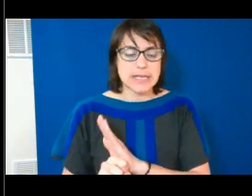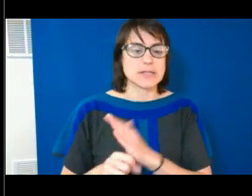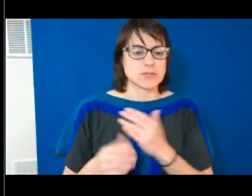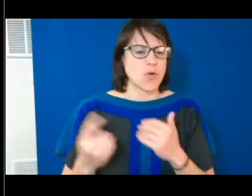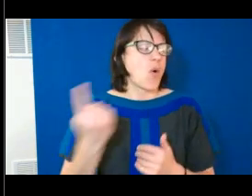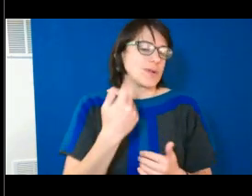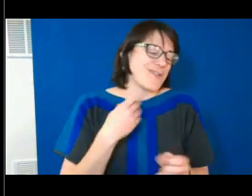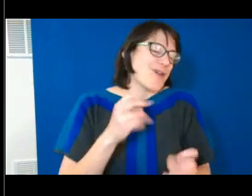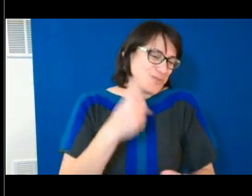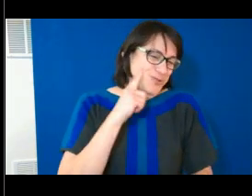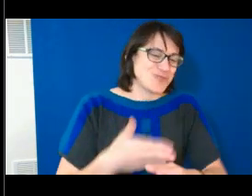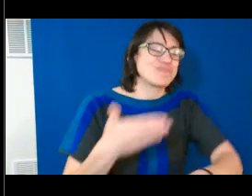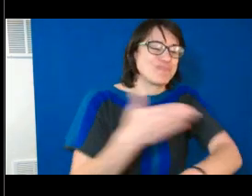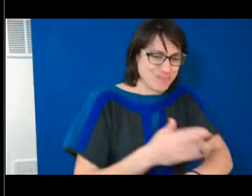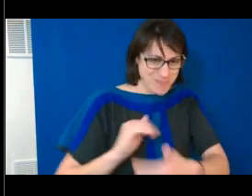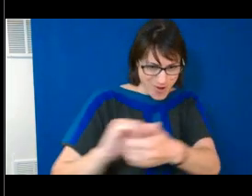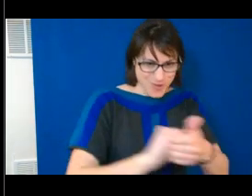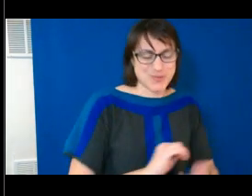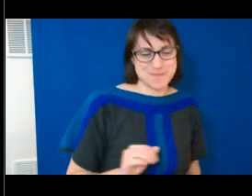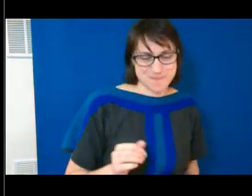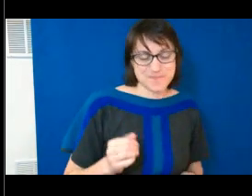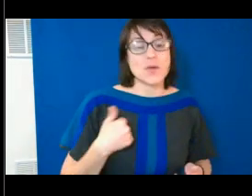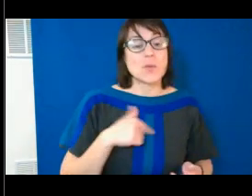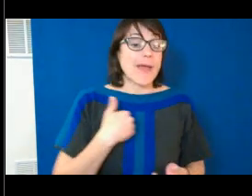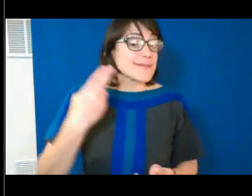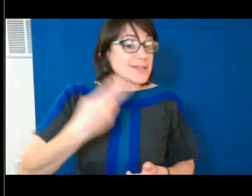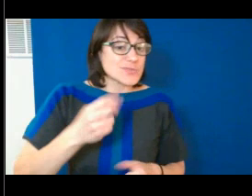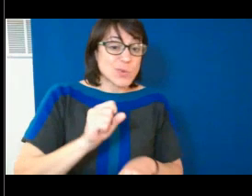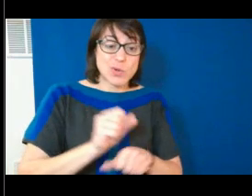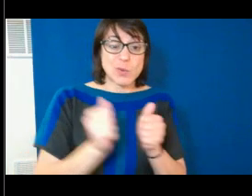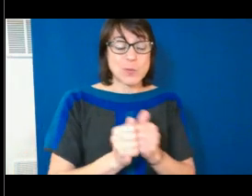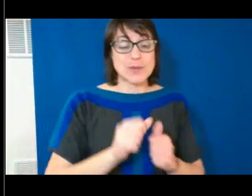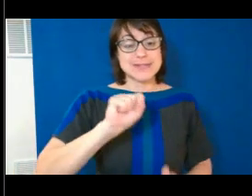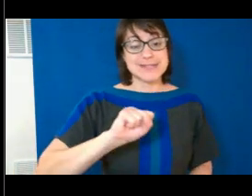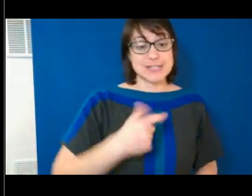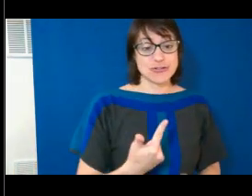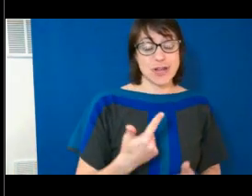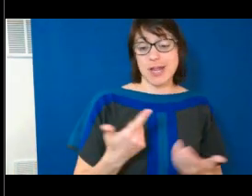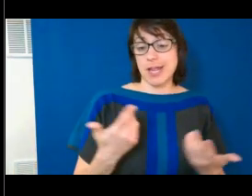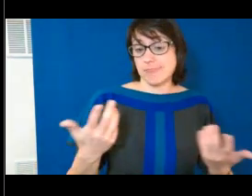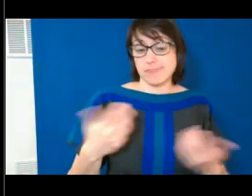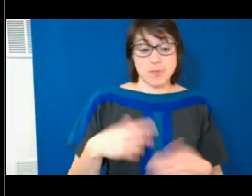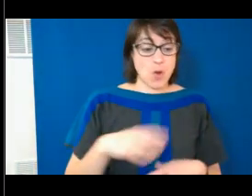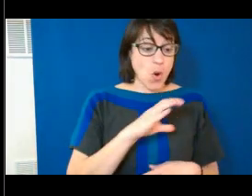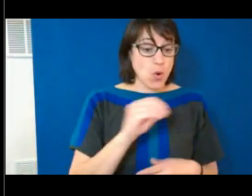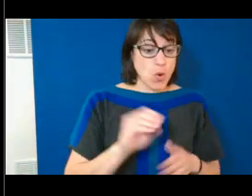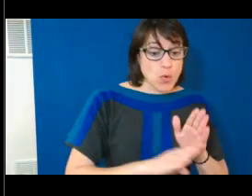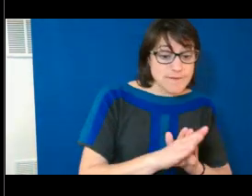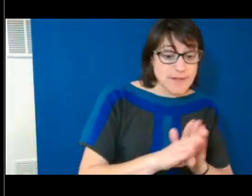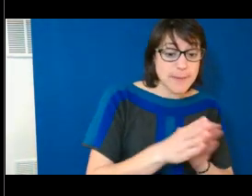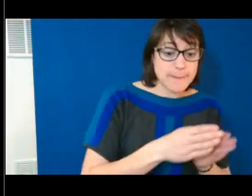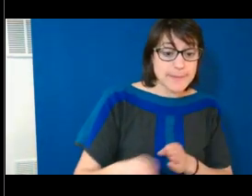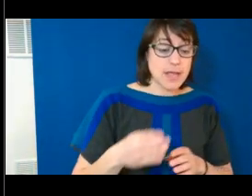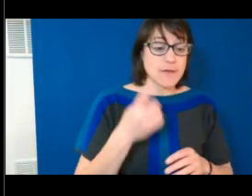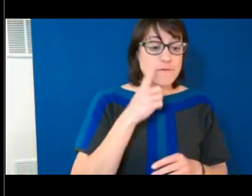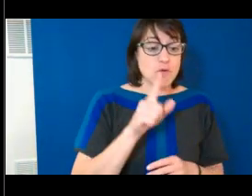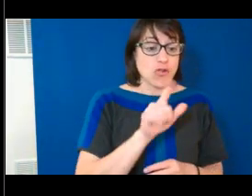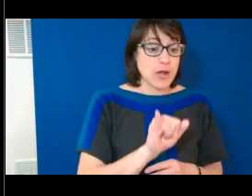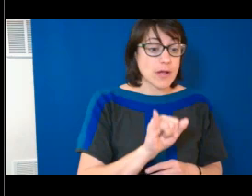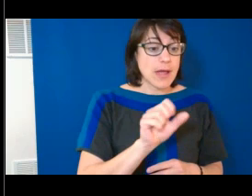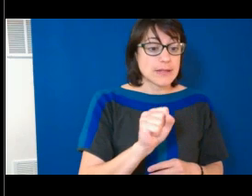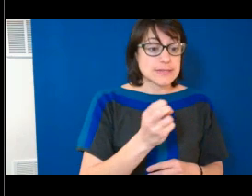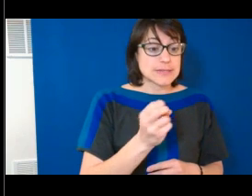more. We have a history of working with Sea Grant, whether it's the co-development of the plan for Long Island Sound, that Marine Debris Action